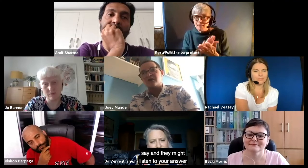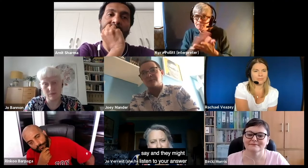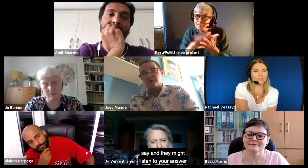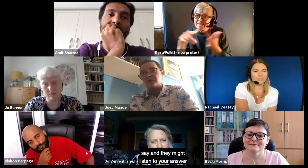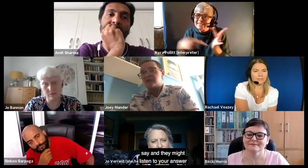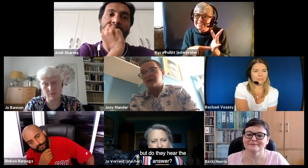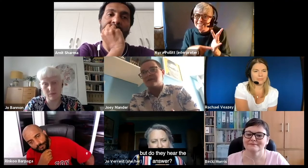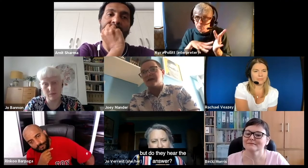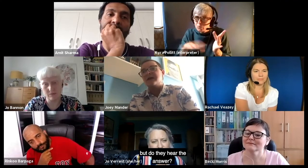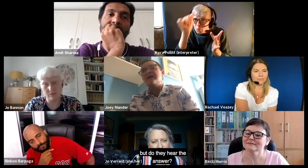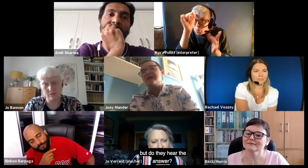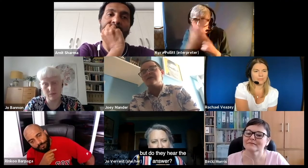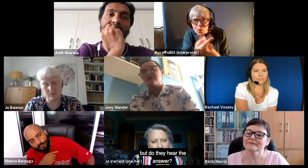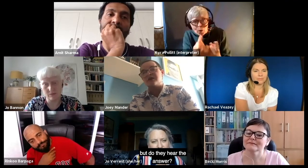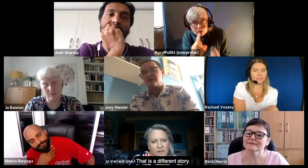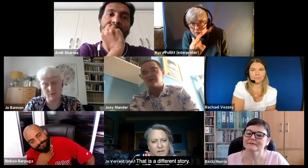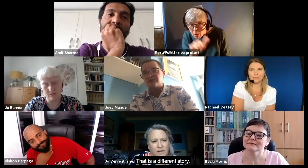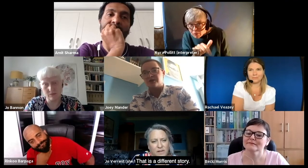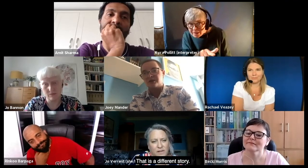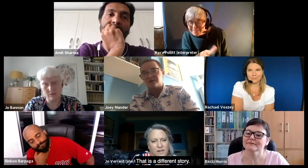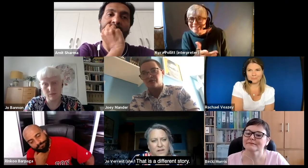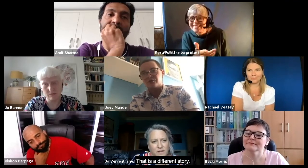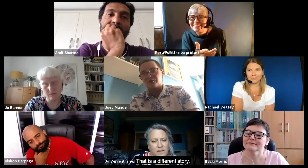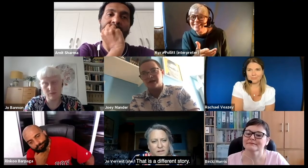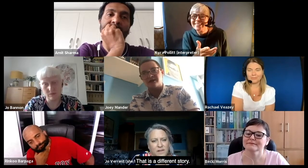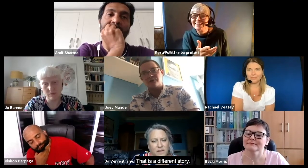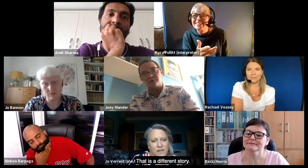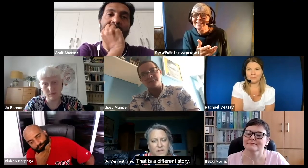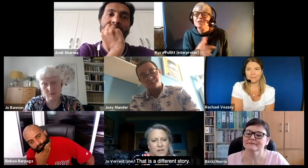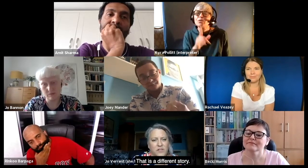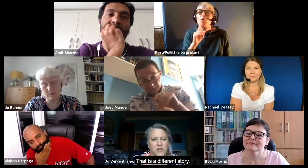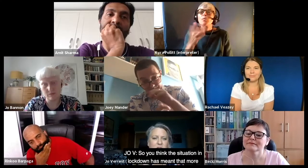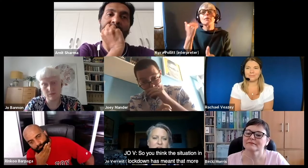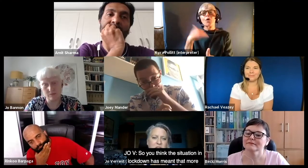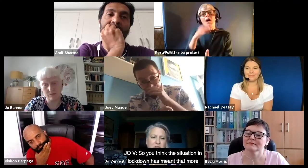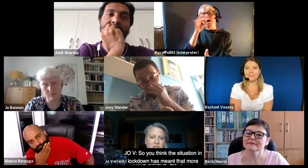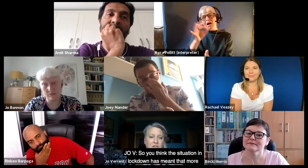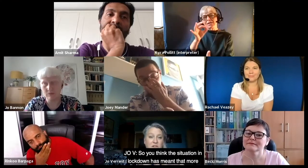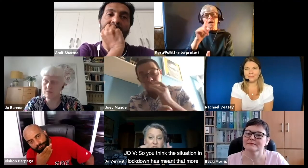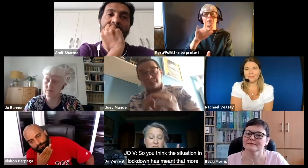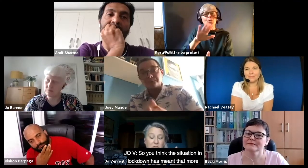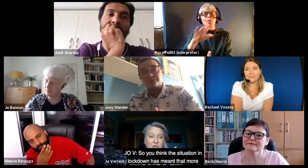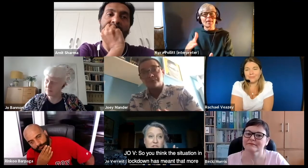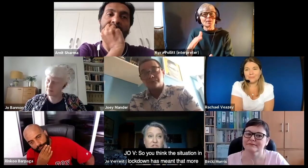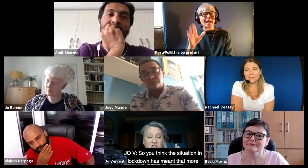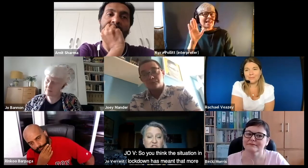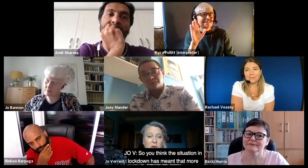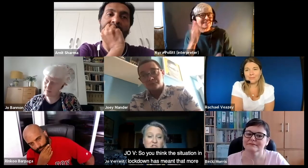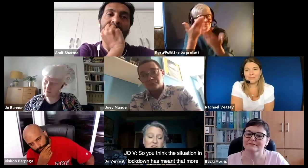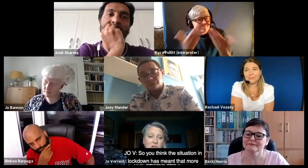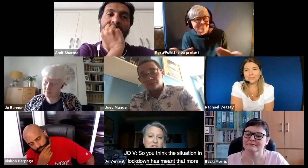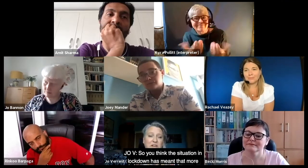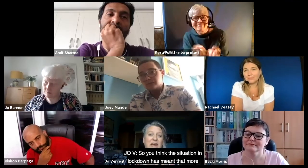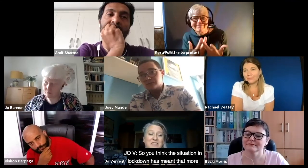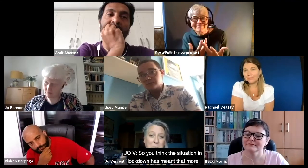your answer, but do they hear the answer is a different story. So you think that the